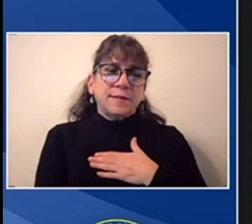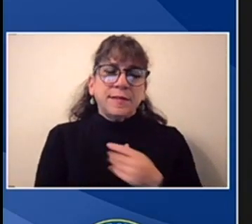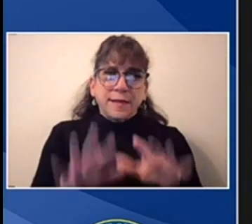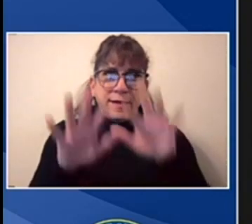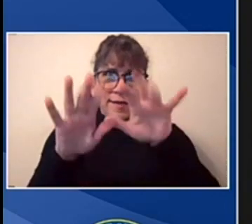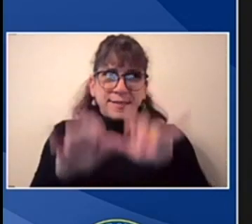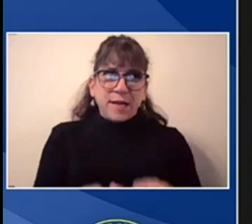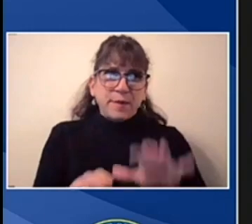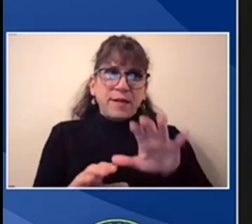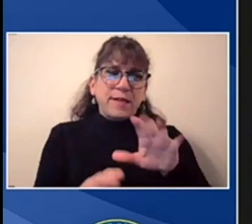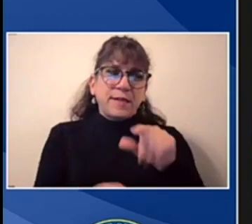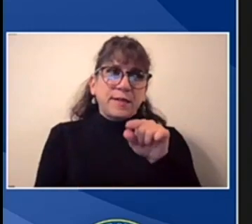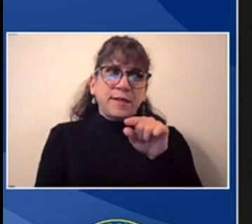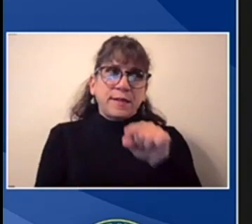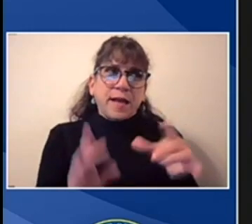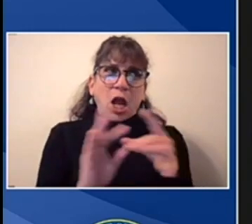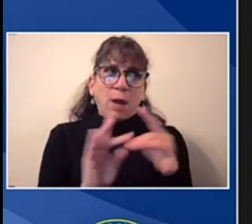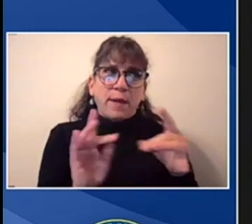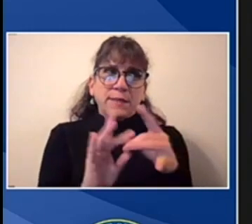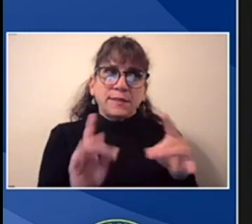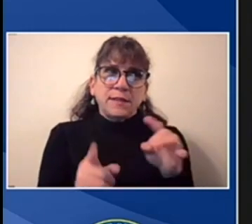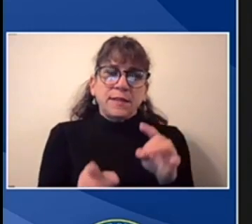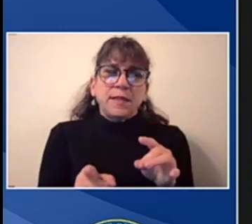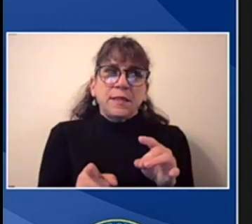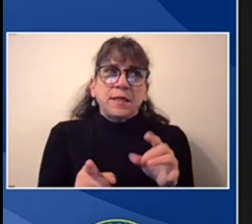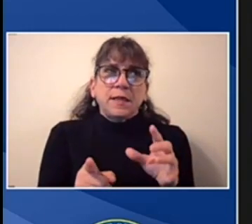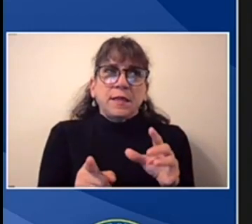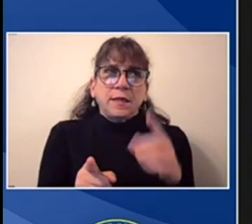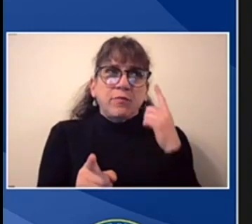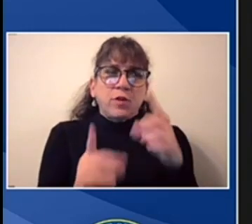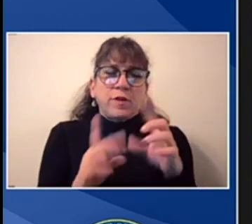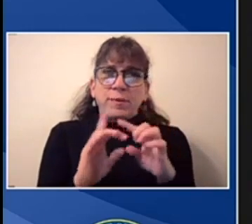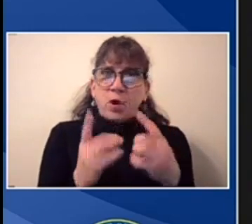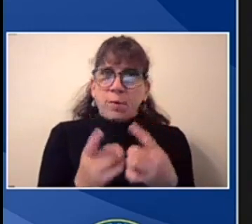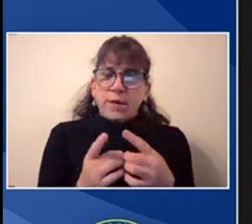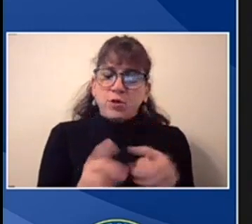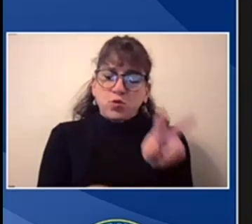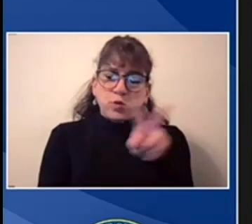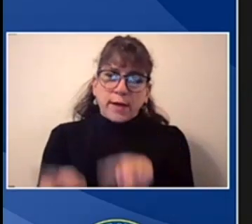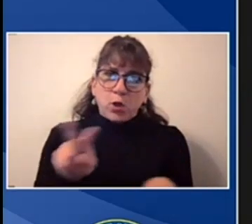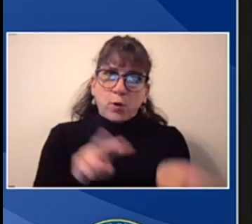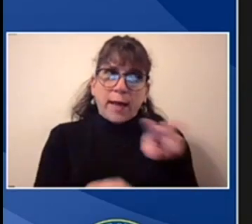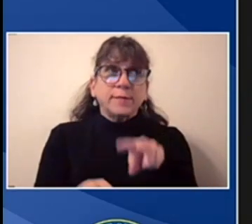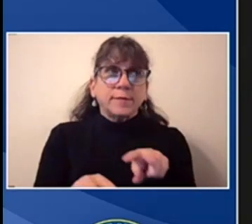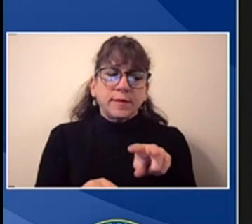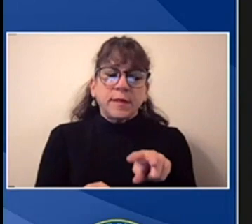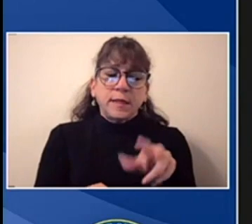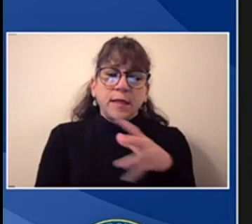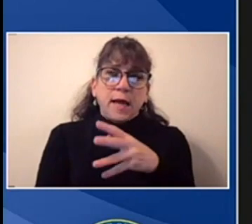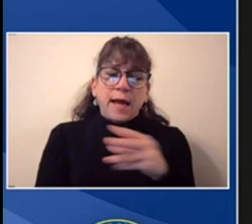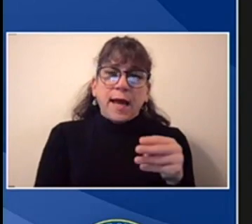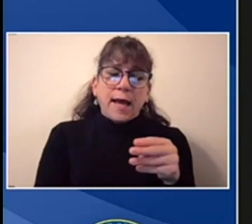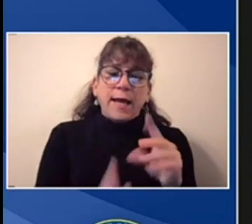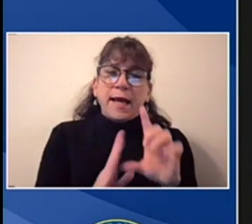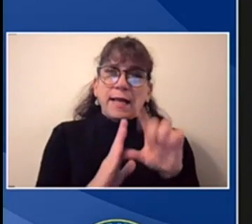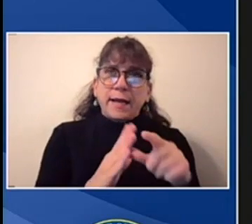question in the comments for the department to take a look at a later